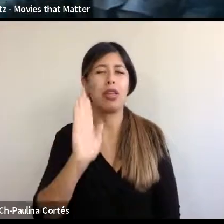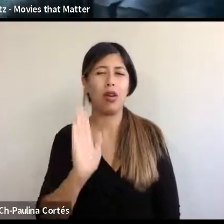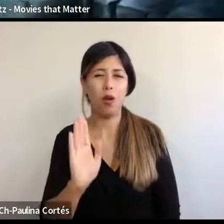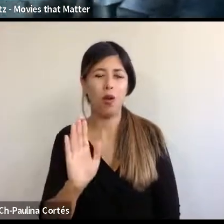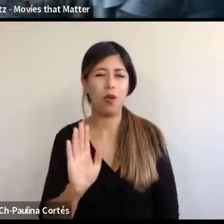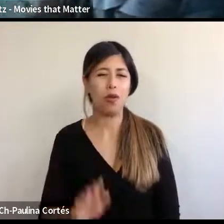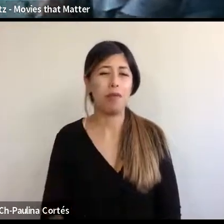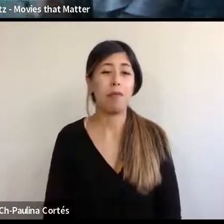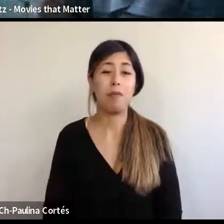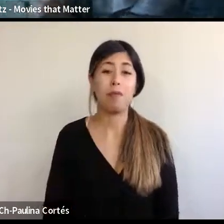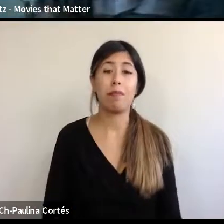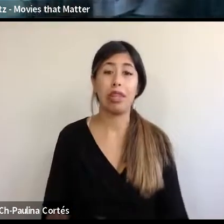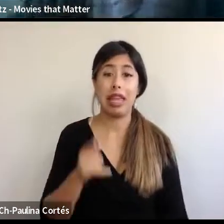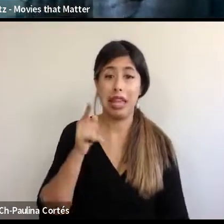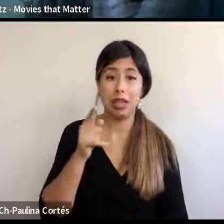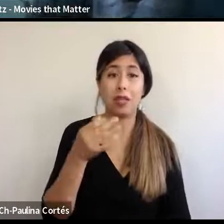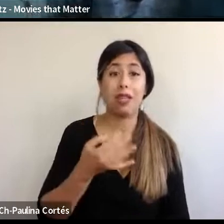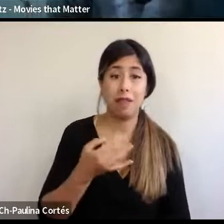touch.